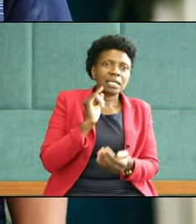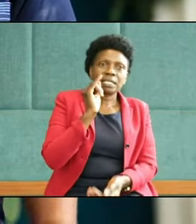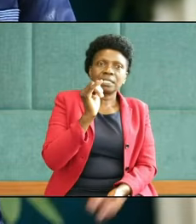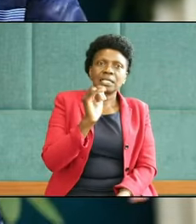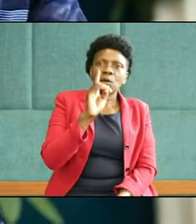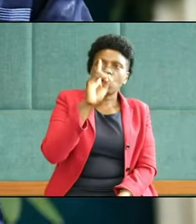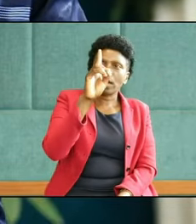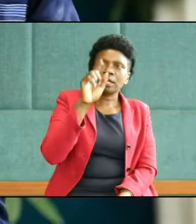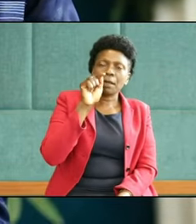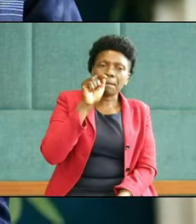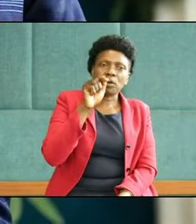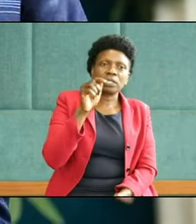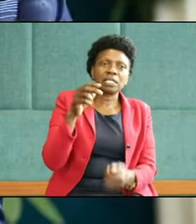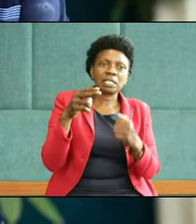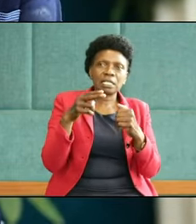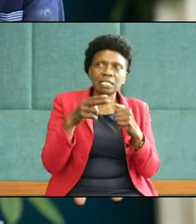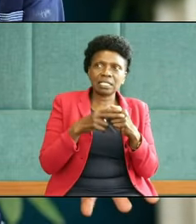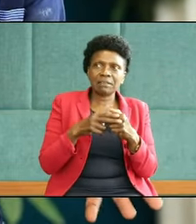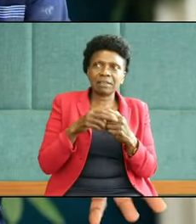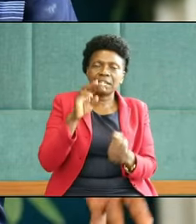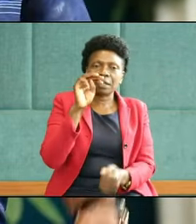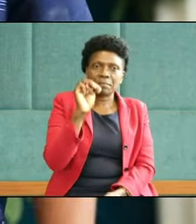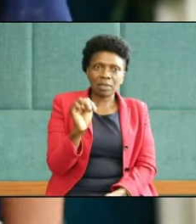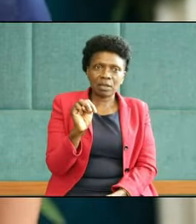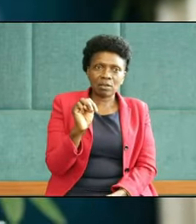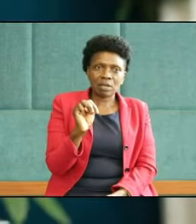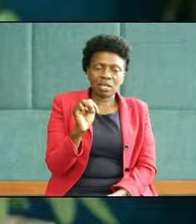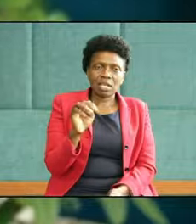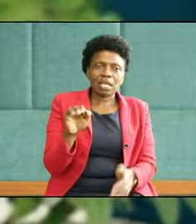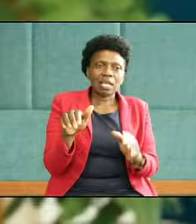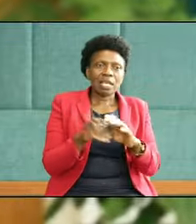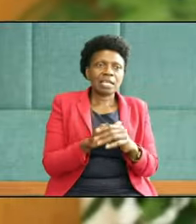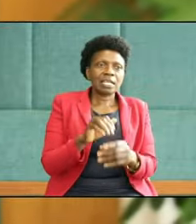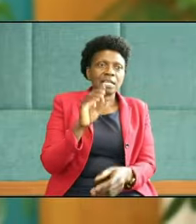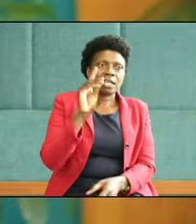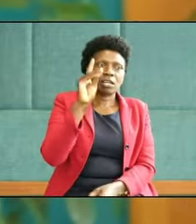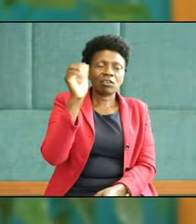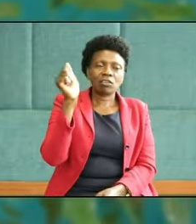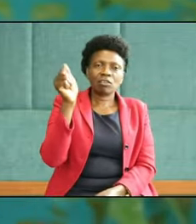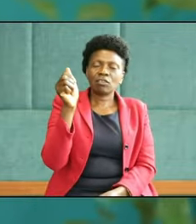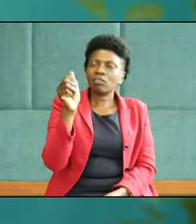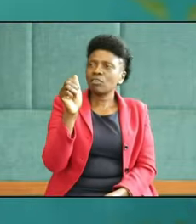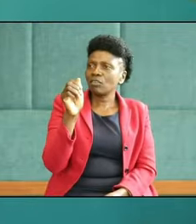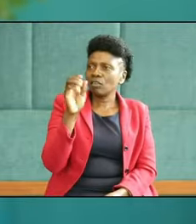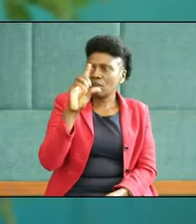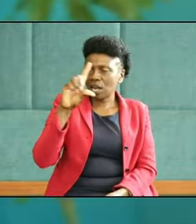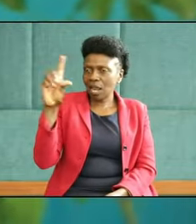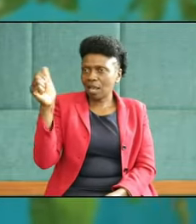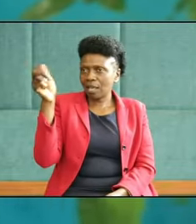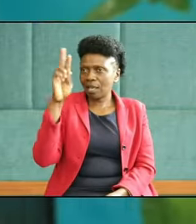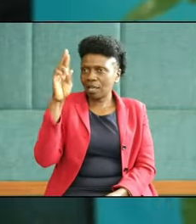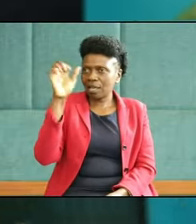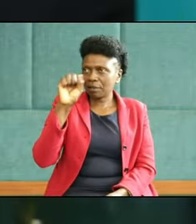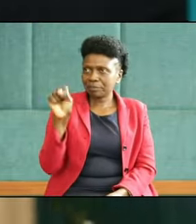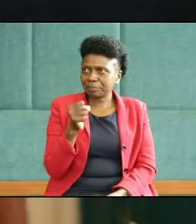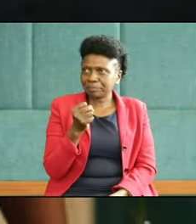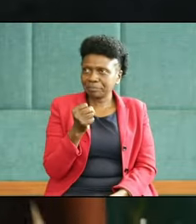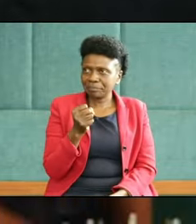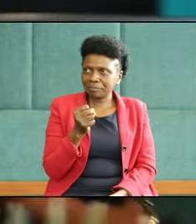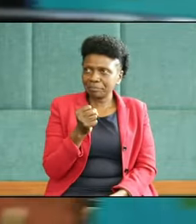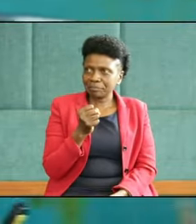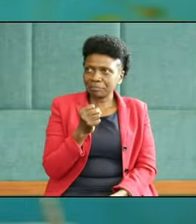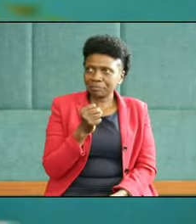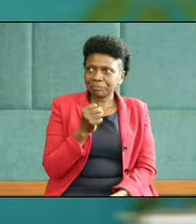$30,000. 1, 3. 13. No, that is not be a problem. I need not to make an altar call in Nairobi Central. But for the